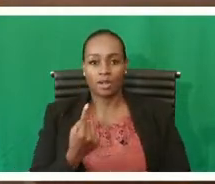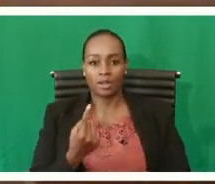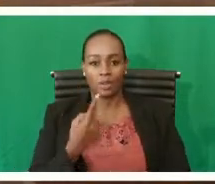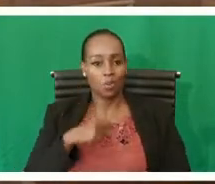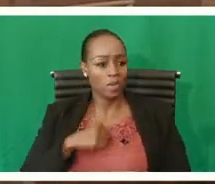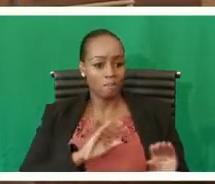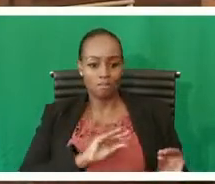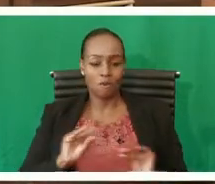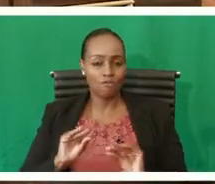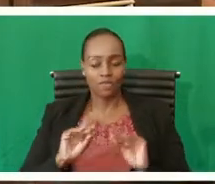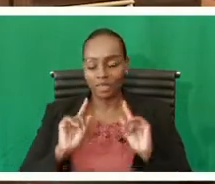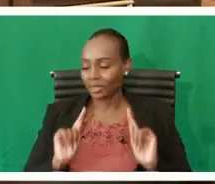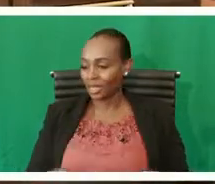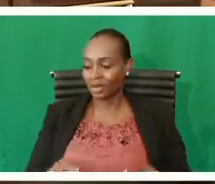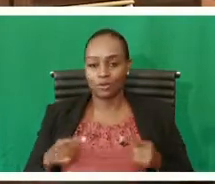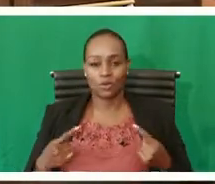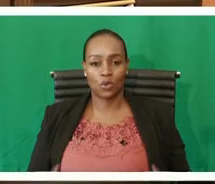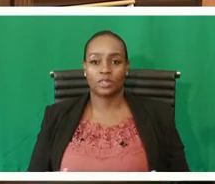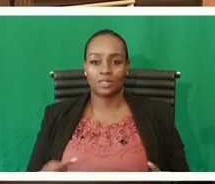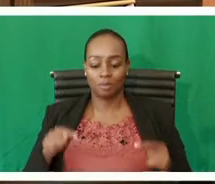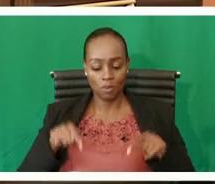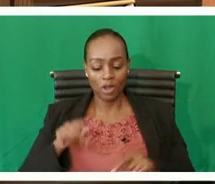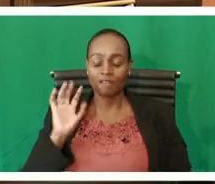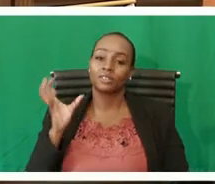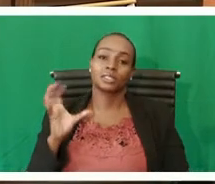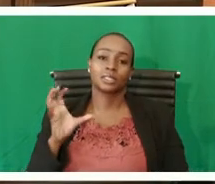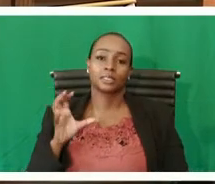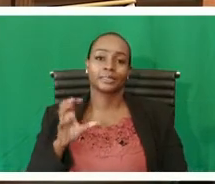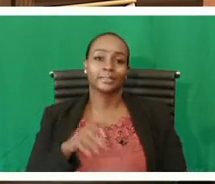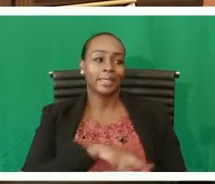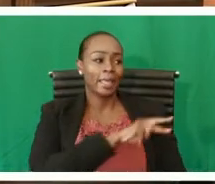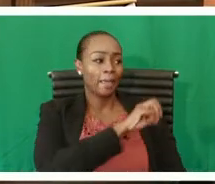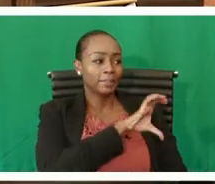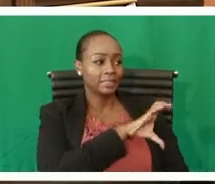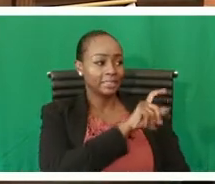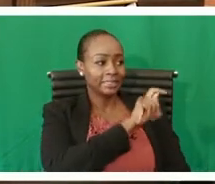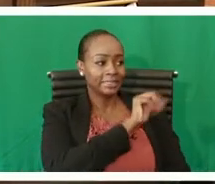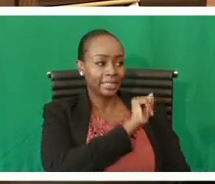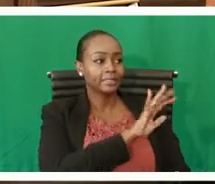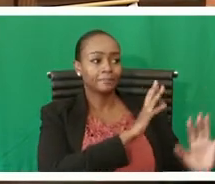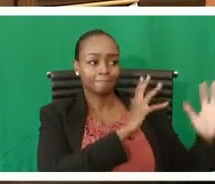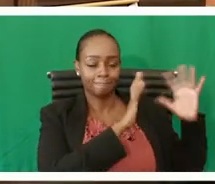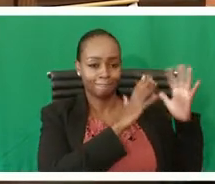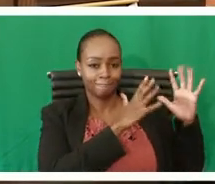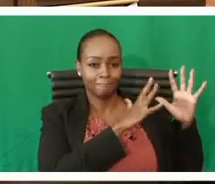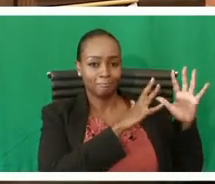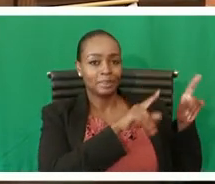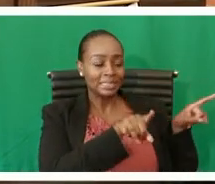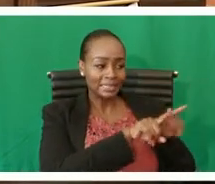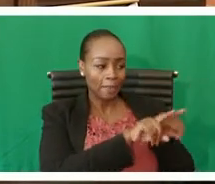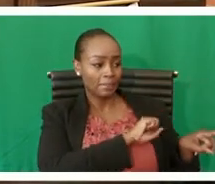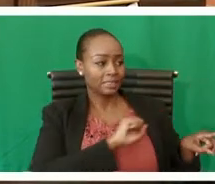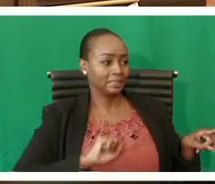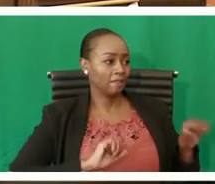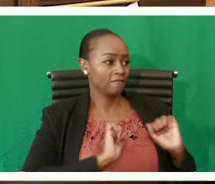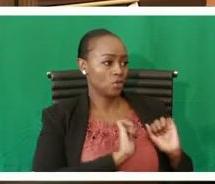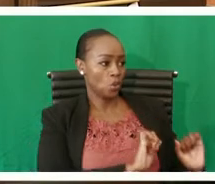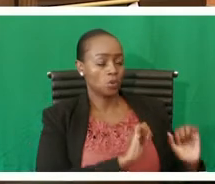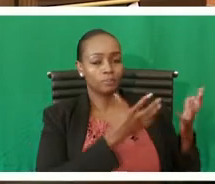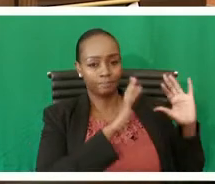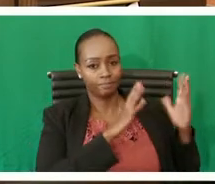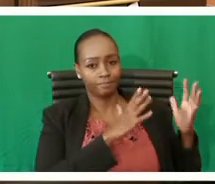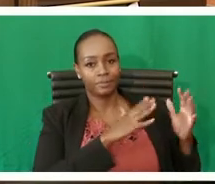teng mona Free State. Ai ntate Thetu Mampudi wa sebele le basebetsi mmoho ba hao. Re a